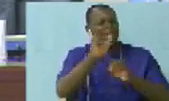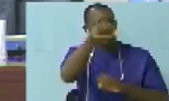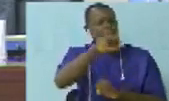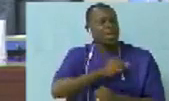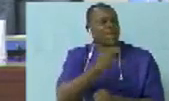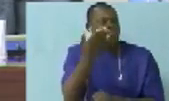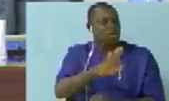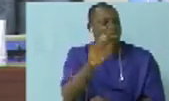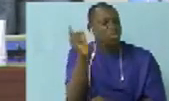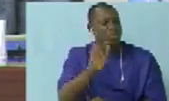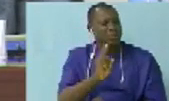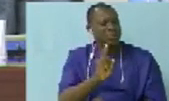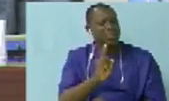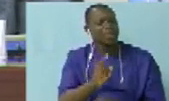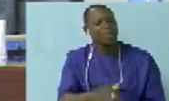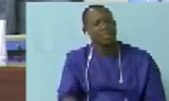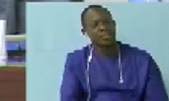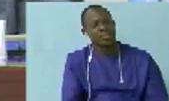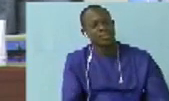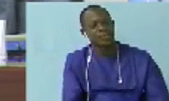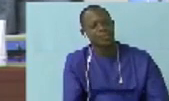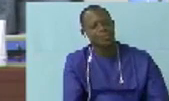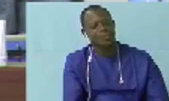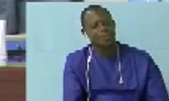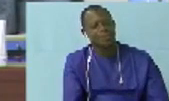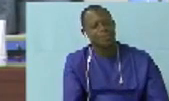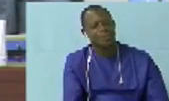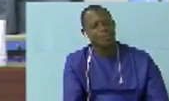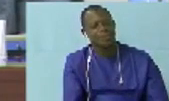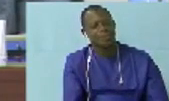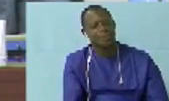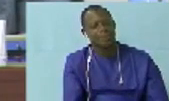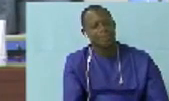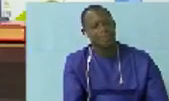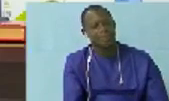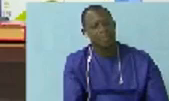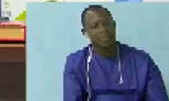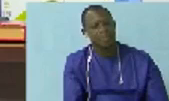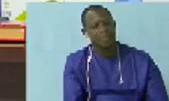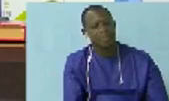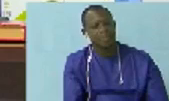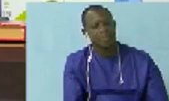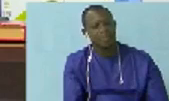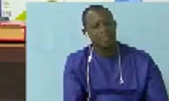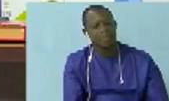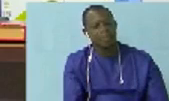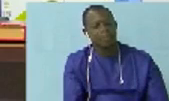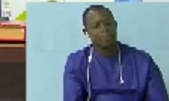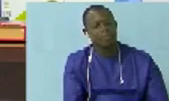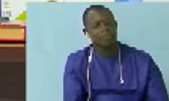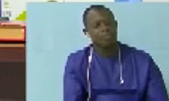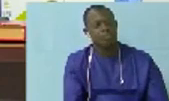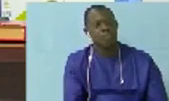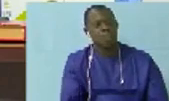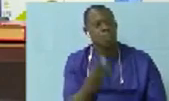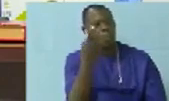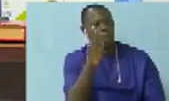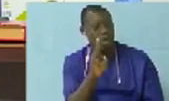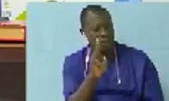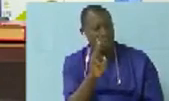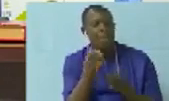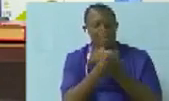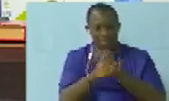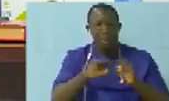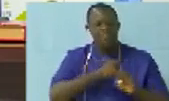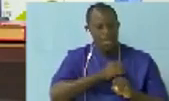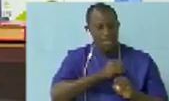Kefan tankande mungula. So, one, to save myself from torture. Follow